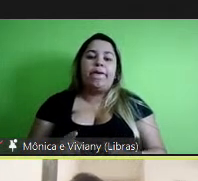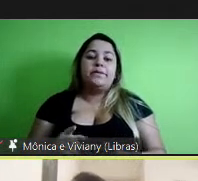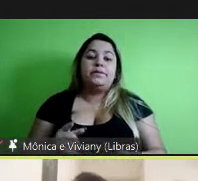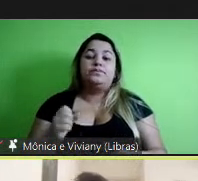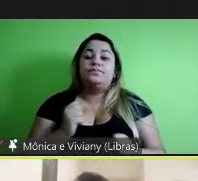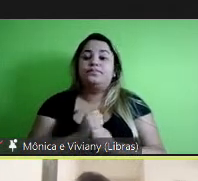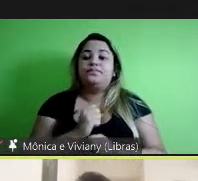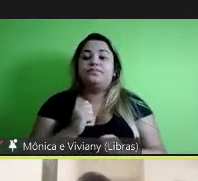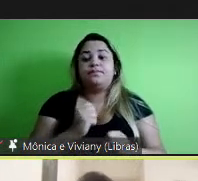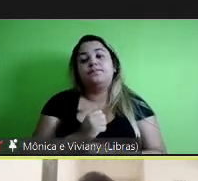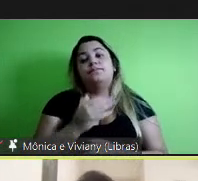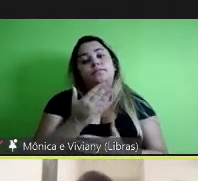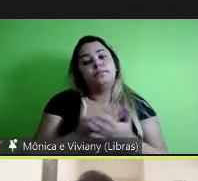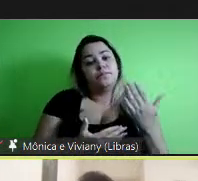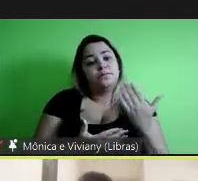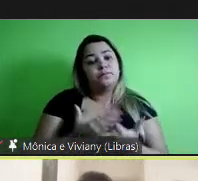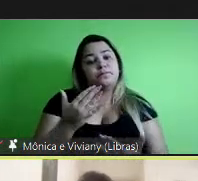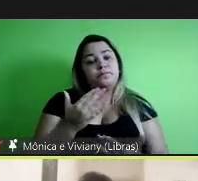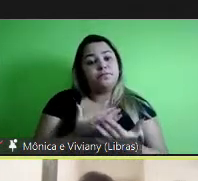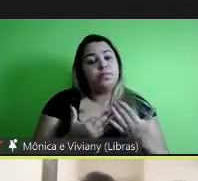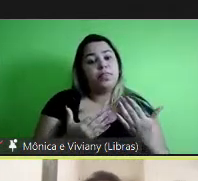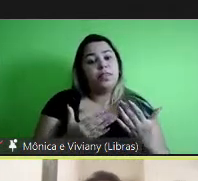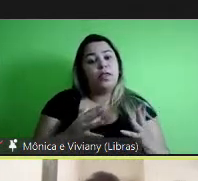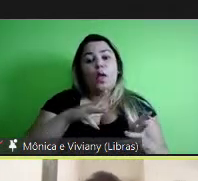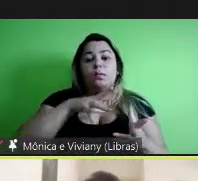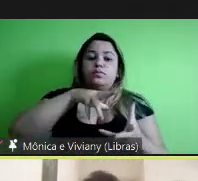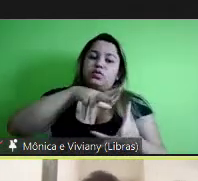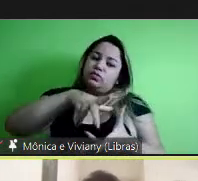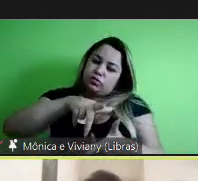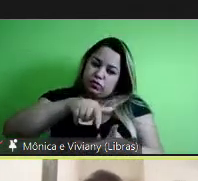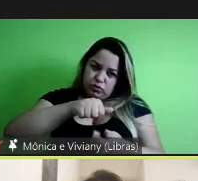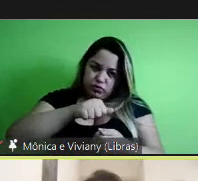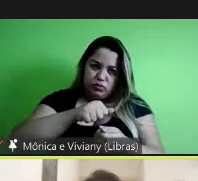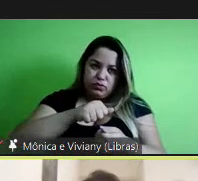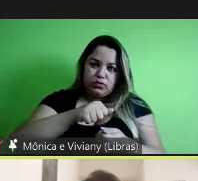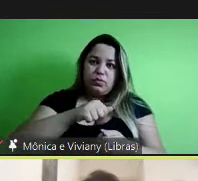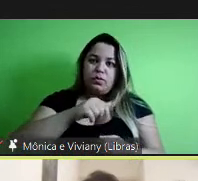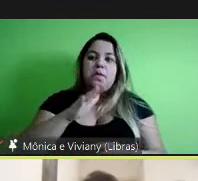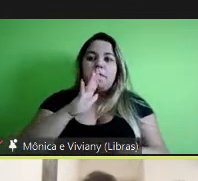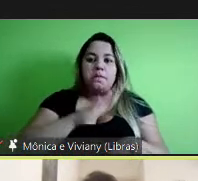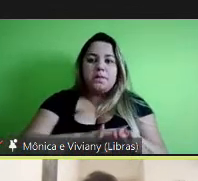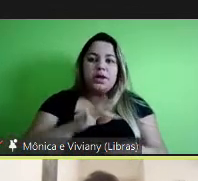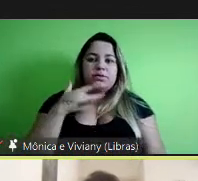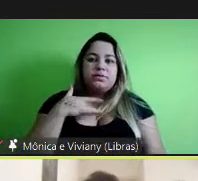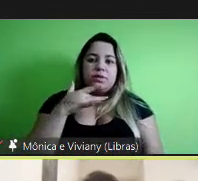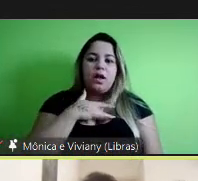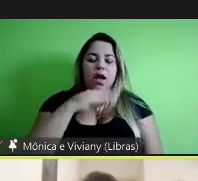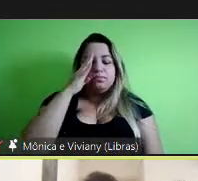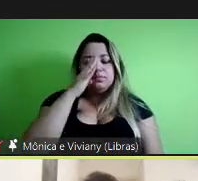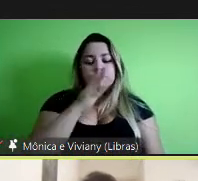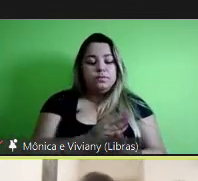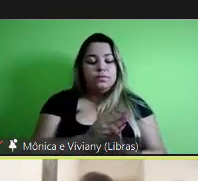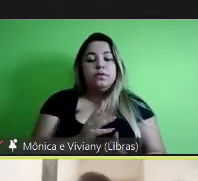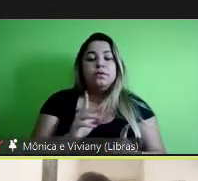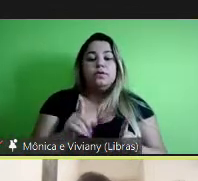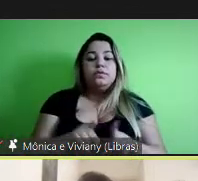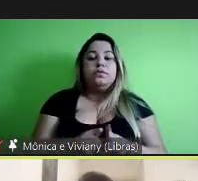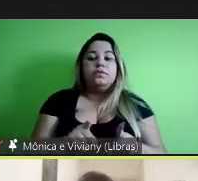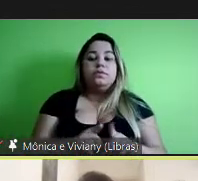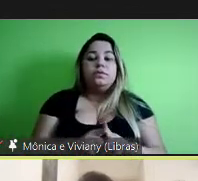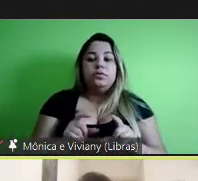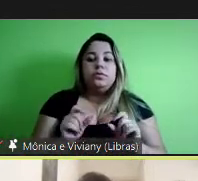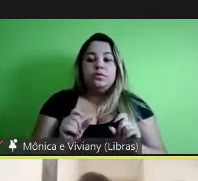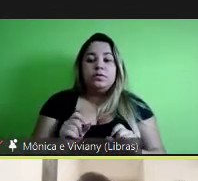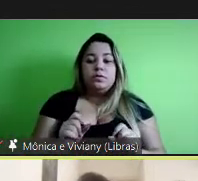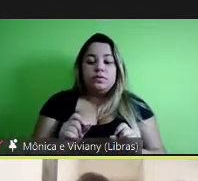and we have been building this with many hands in the entire world, a course that is focused